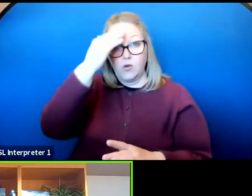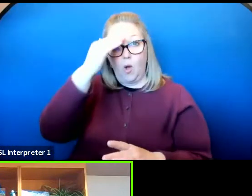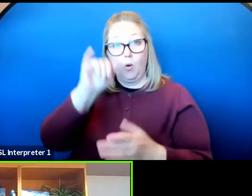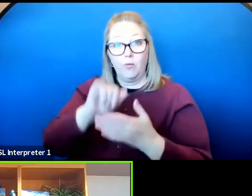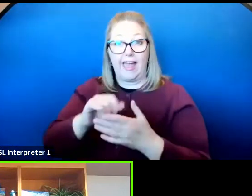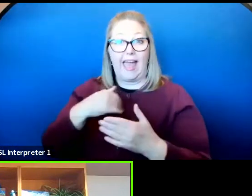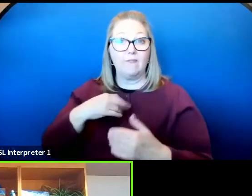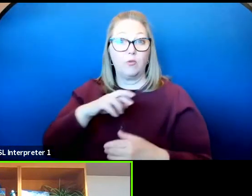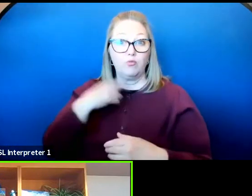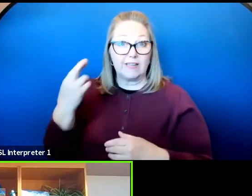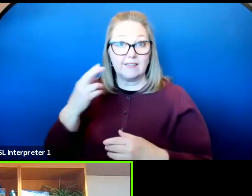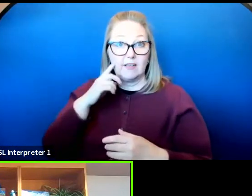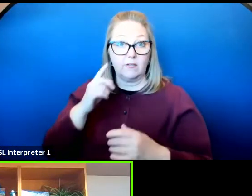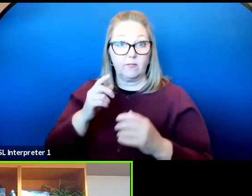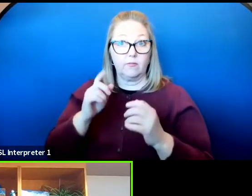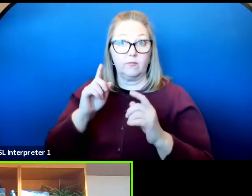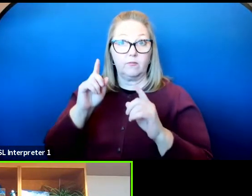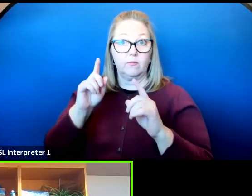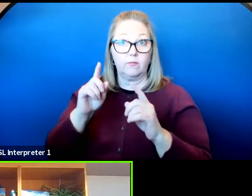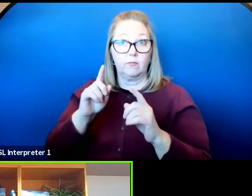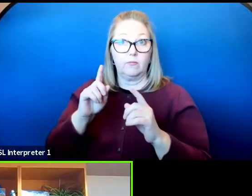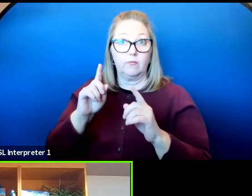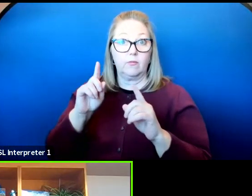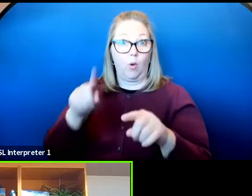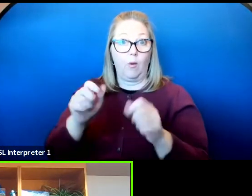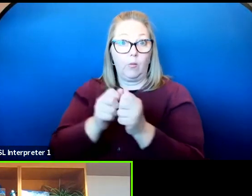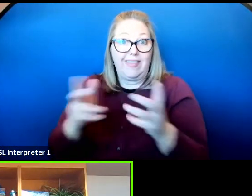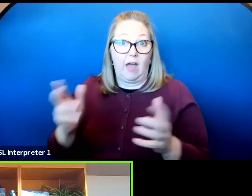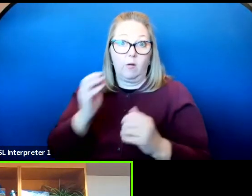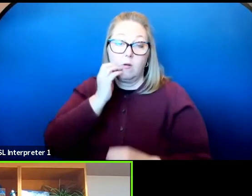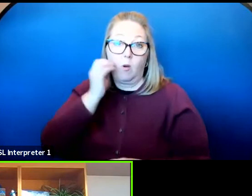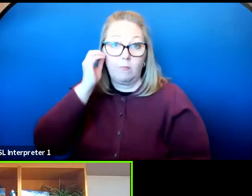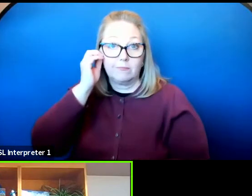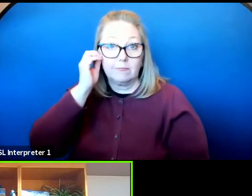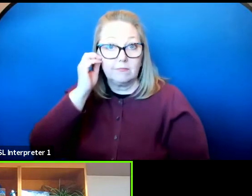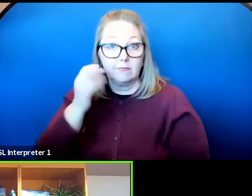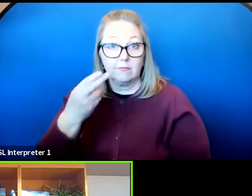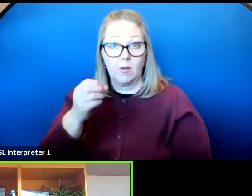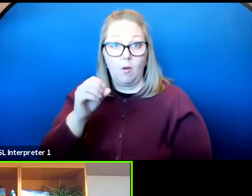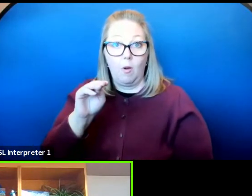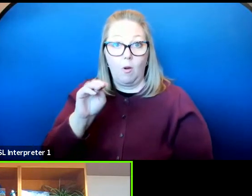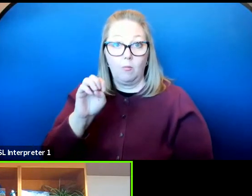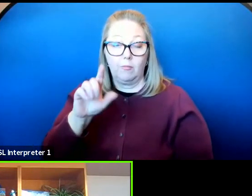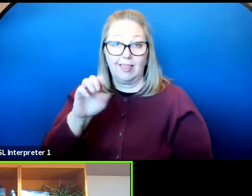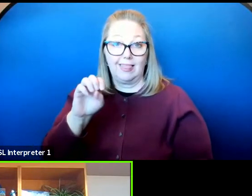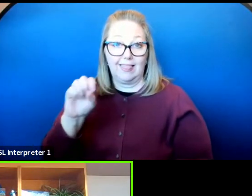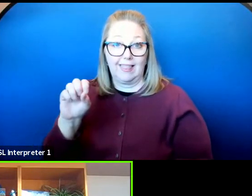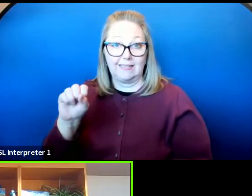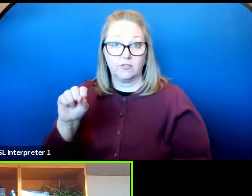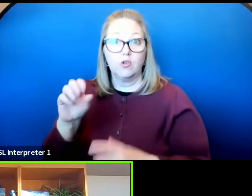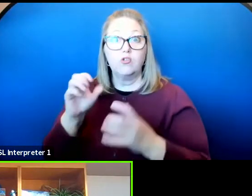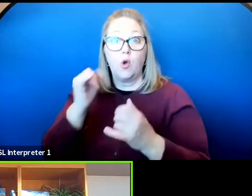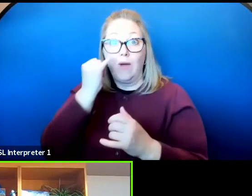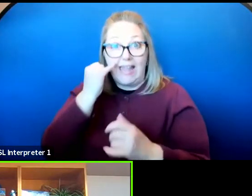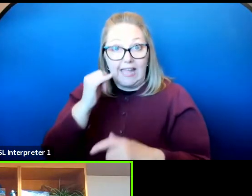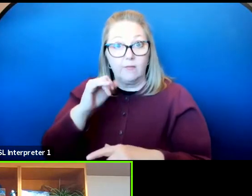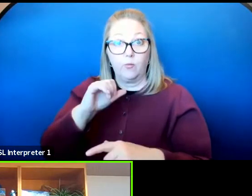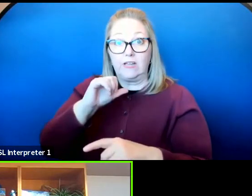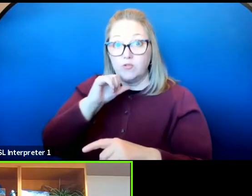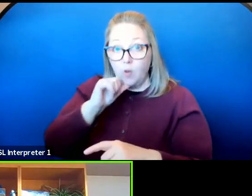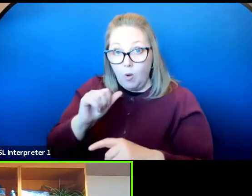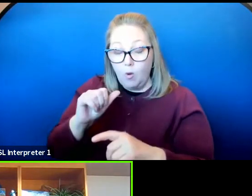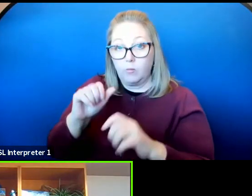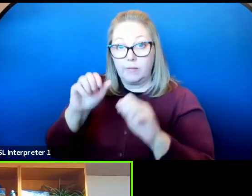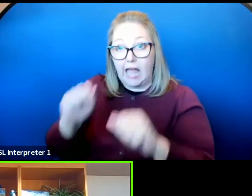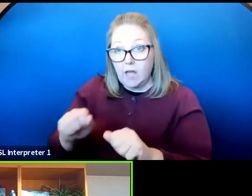the eviction goes through, we have them in a rapid rehousing program. And that happens at a statewide level also. So we will have them in the queue to rehouse them to